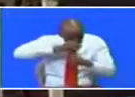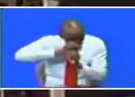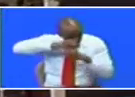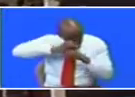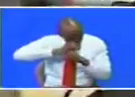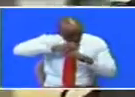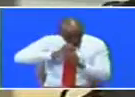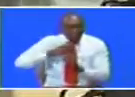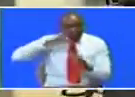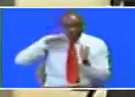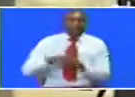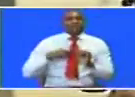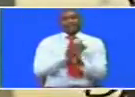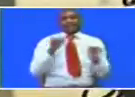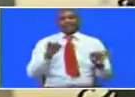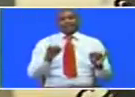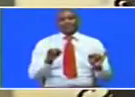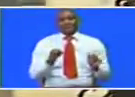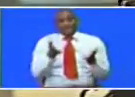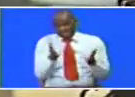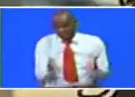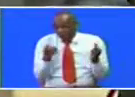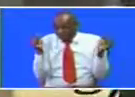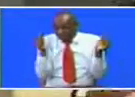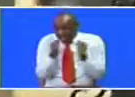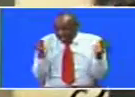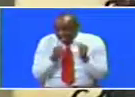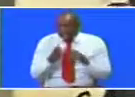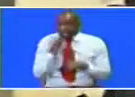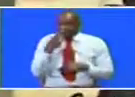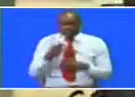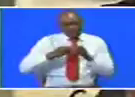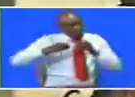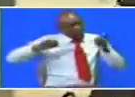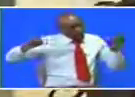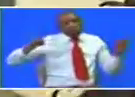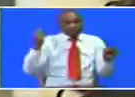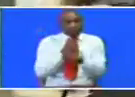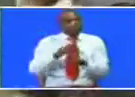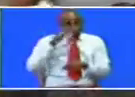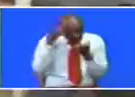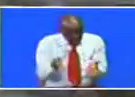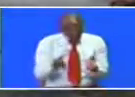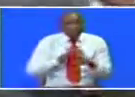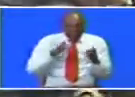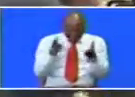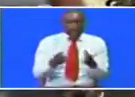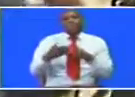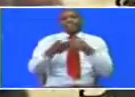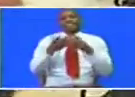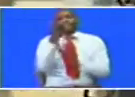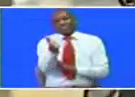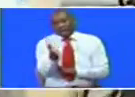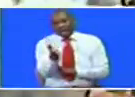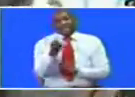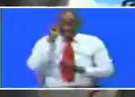evaluation process. The journey to this malaria vaccine may have been long, but it may now be at a home stretch. All eyes will be